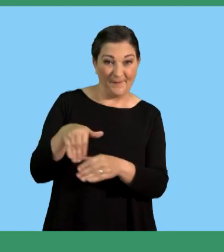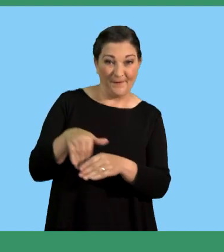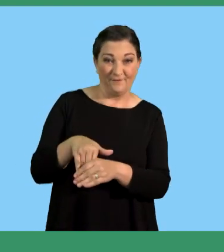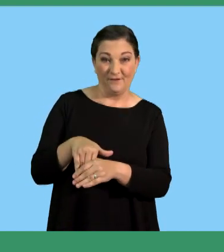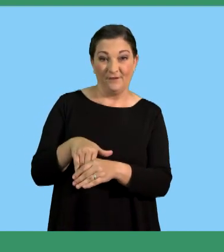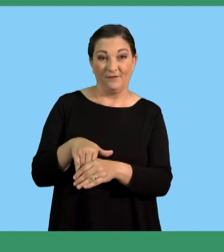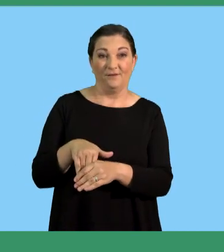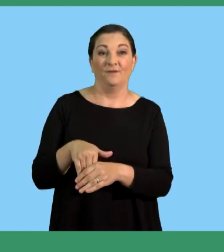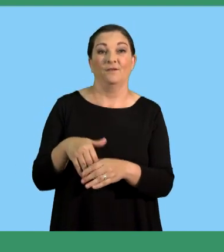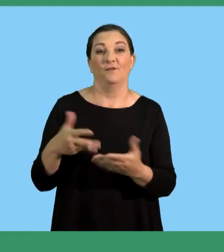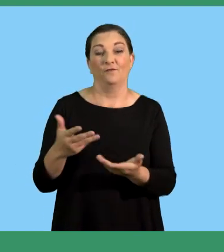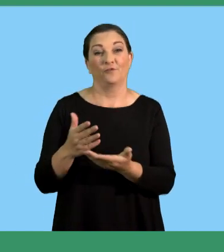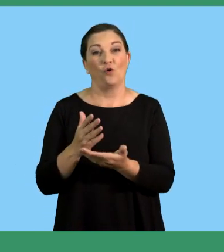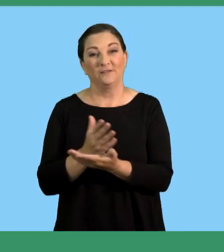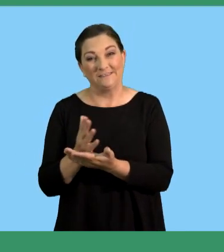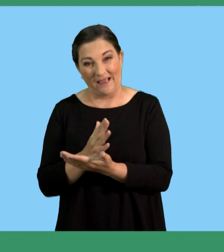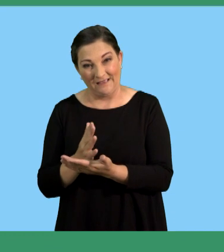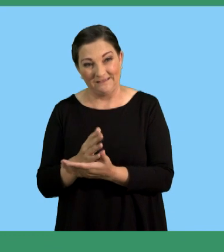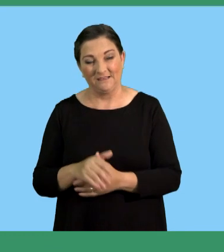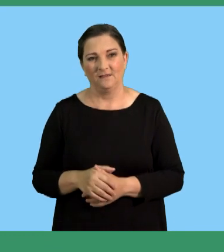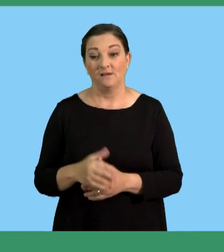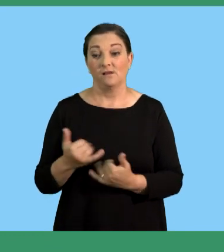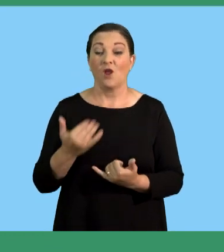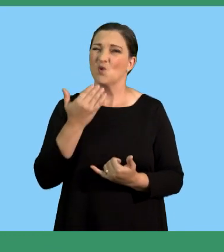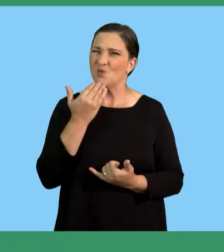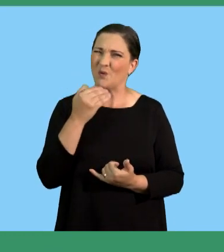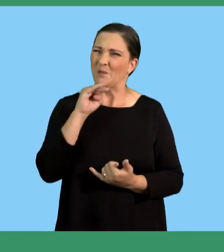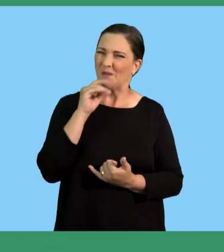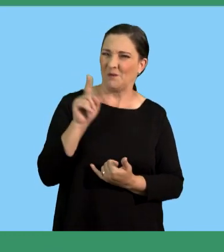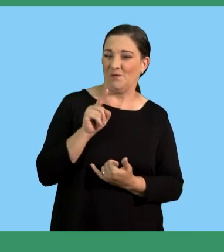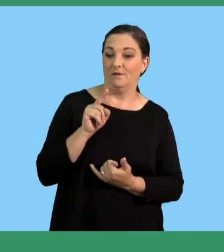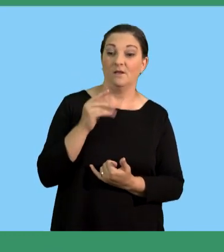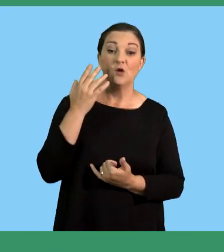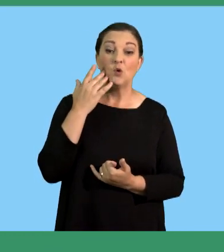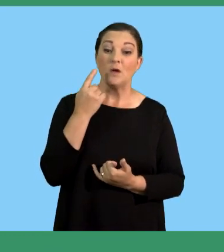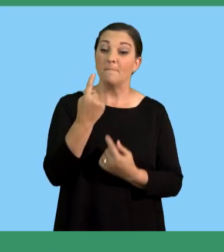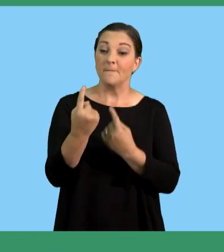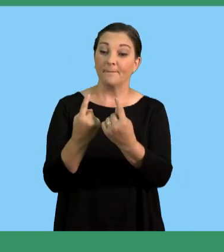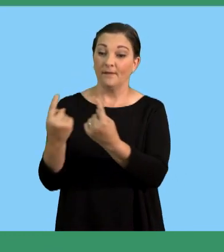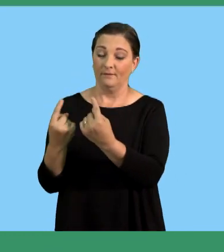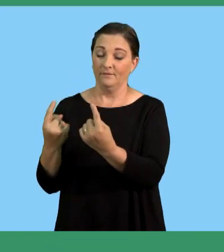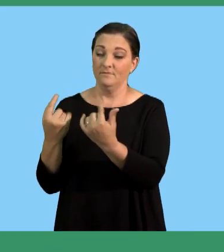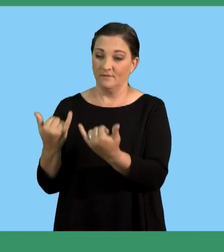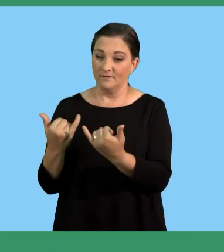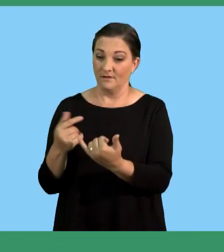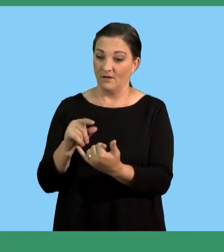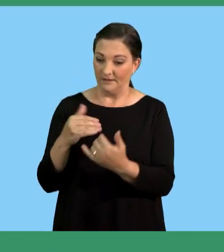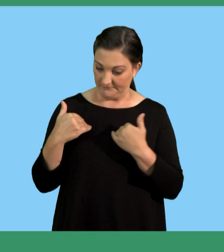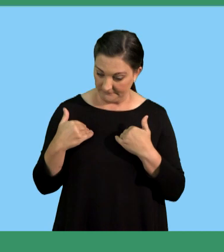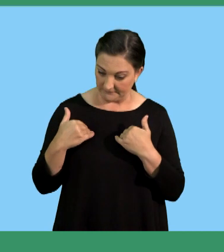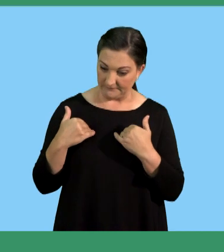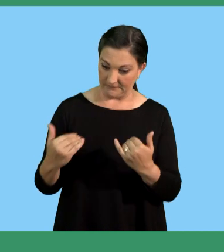preference shares. What do we mean by that now? These shareholders now receive an amount equal to the